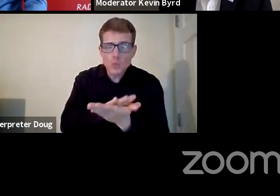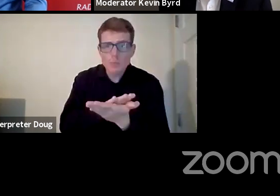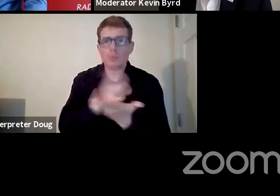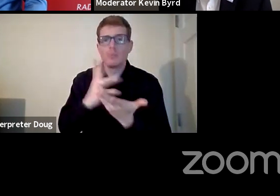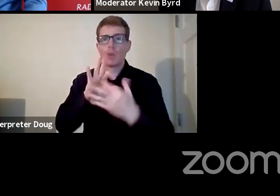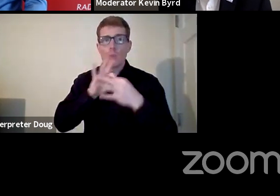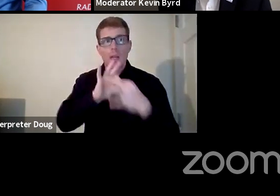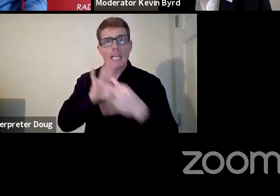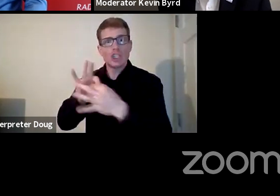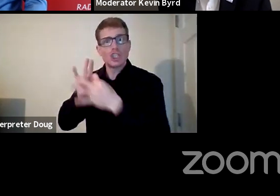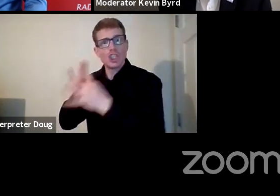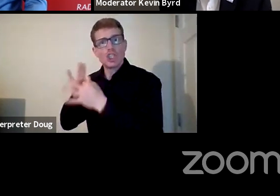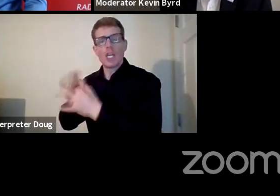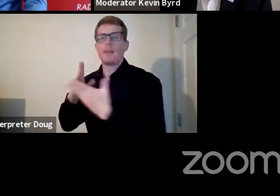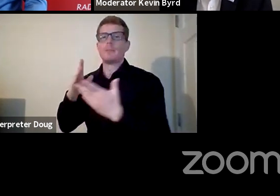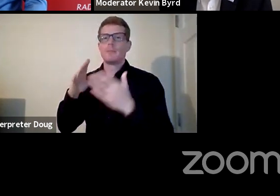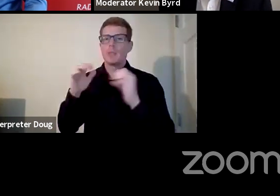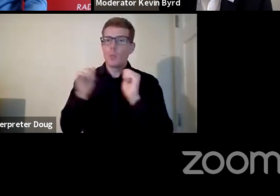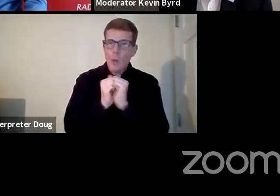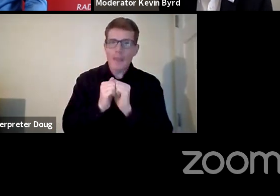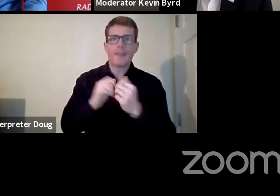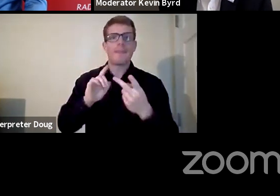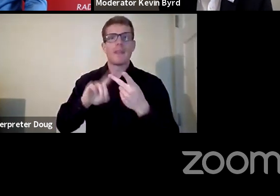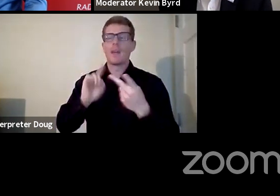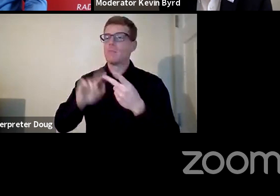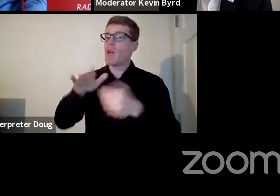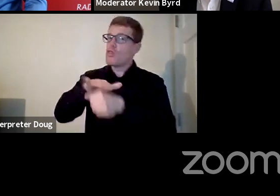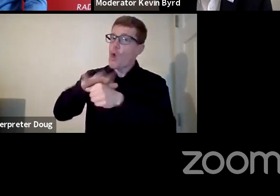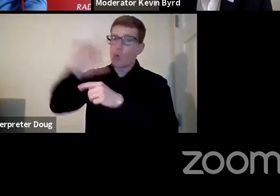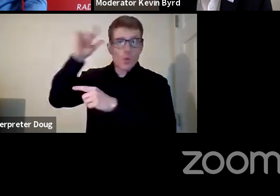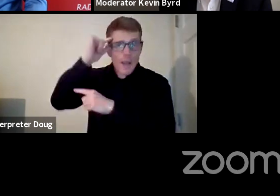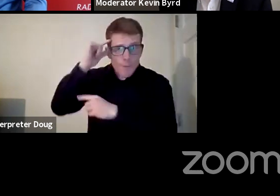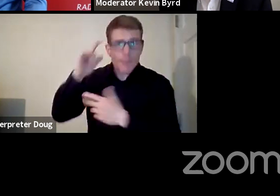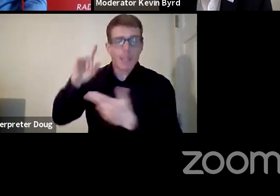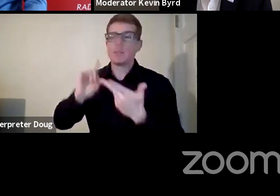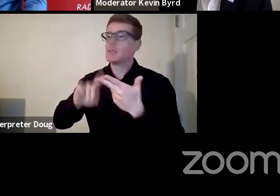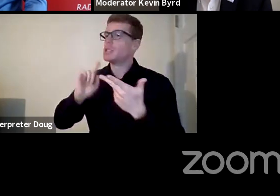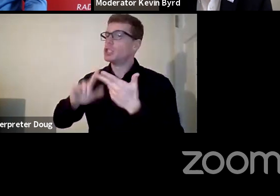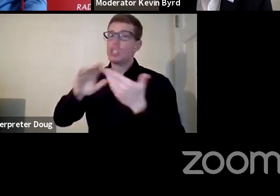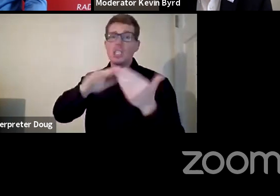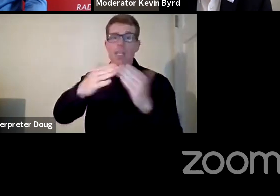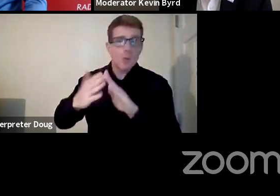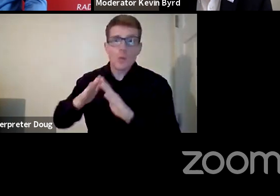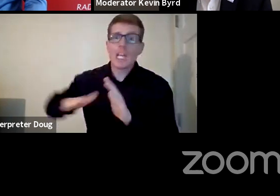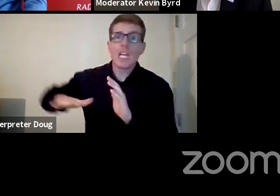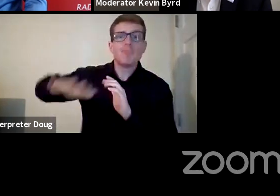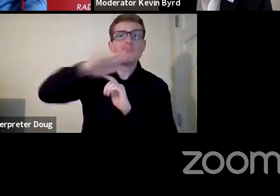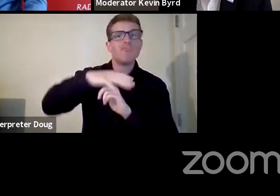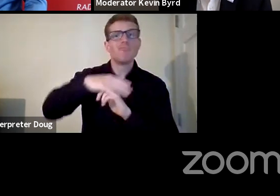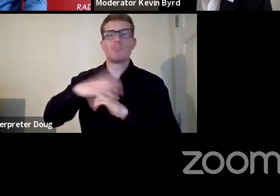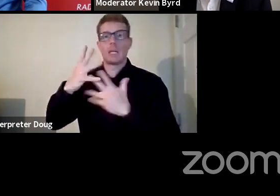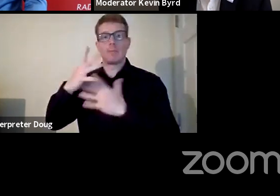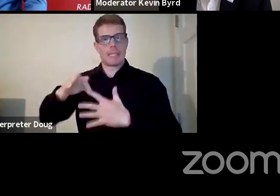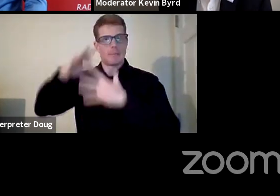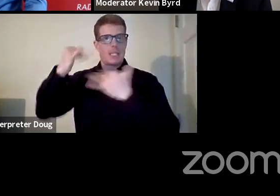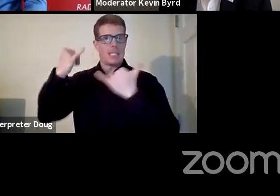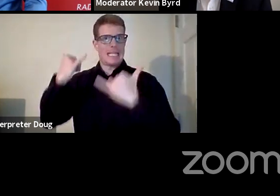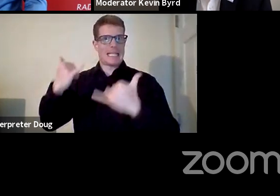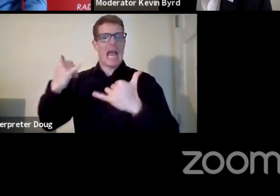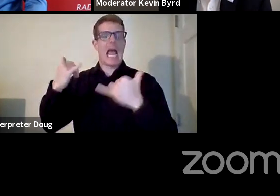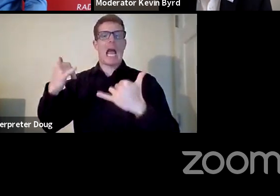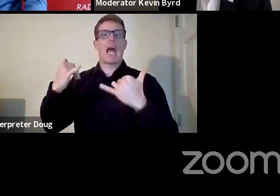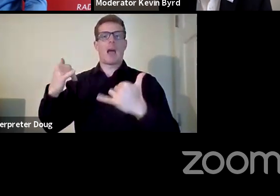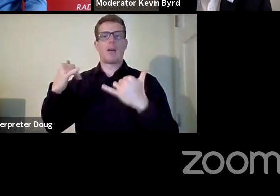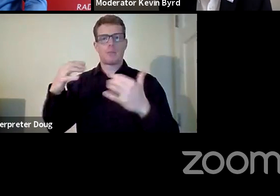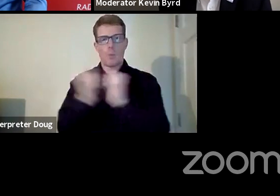the community, our local governments, especially our local governments now with our ACE program